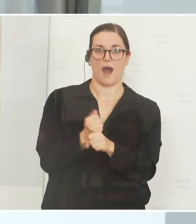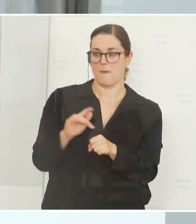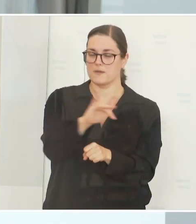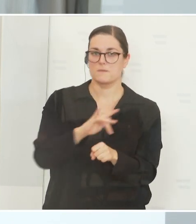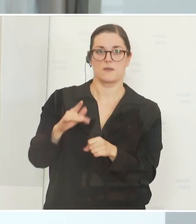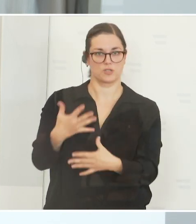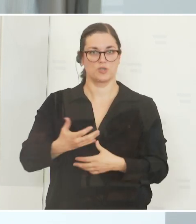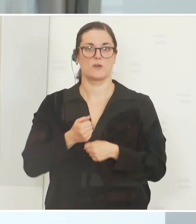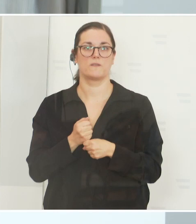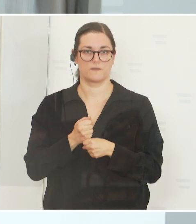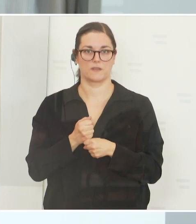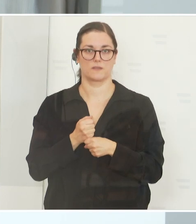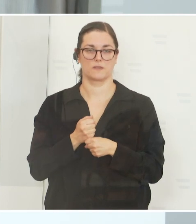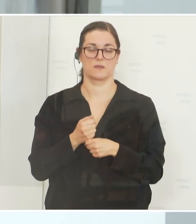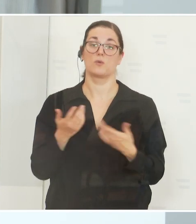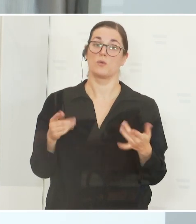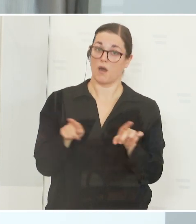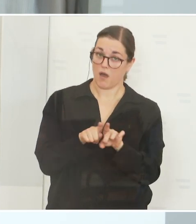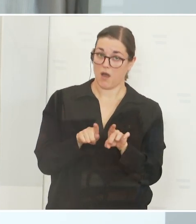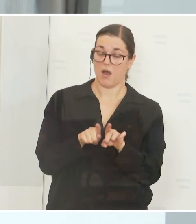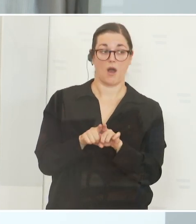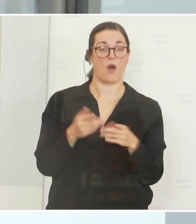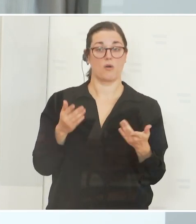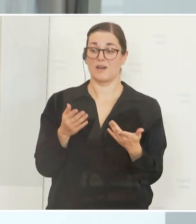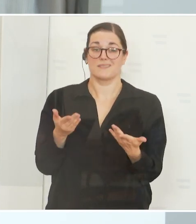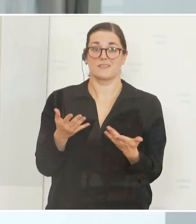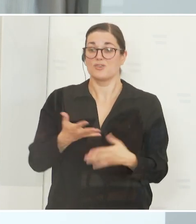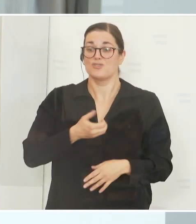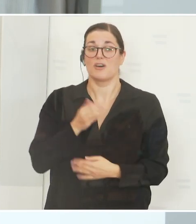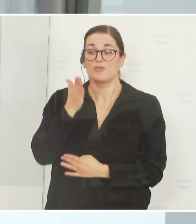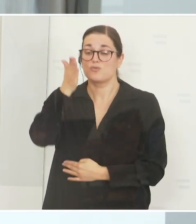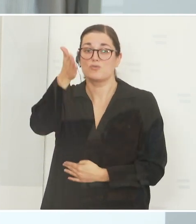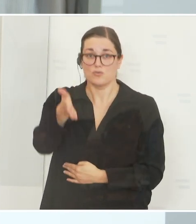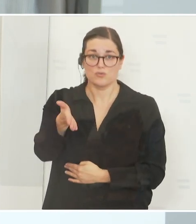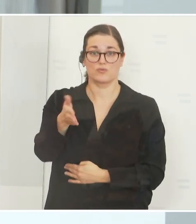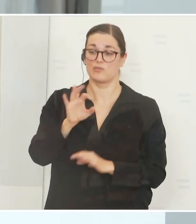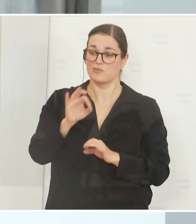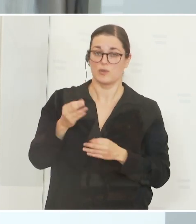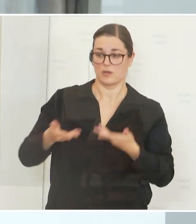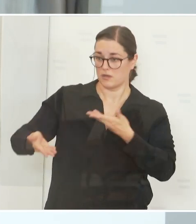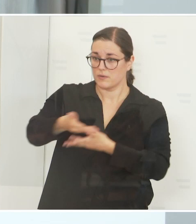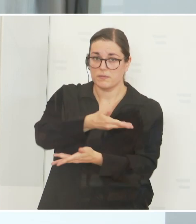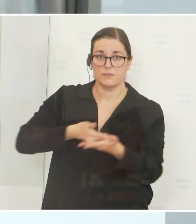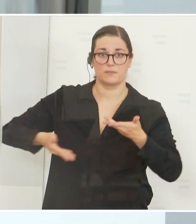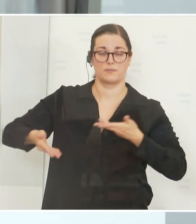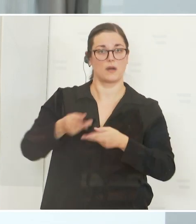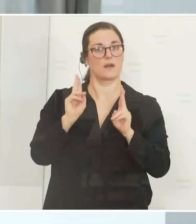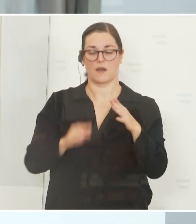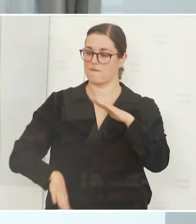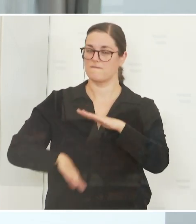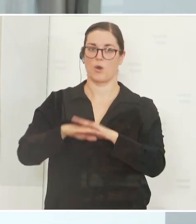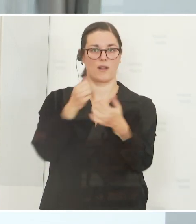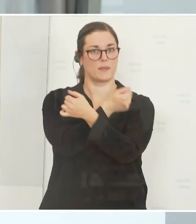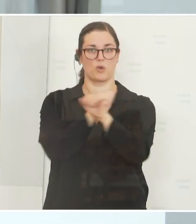institutions, and create a future of transition into a fully democratic